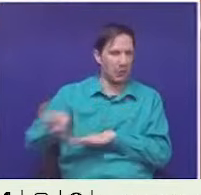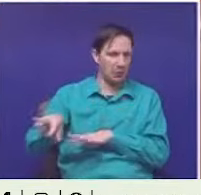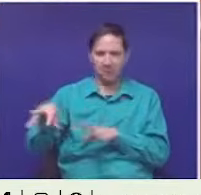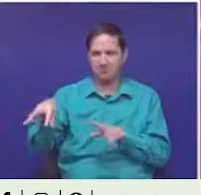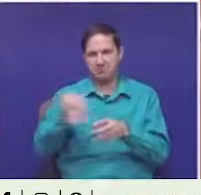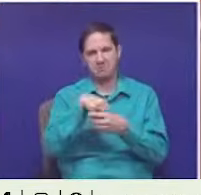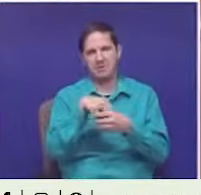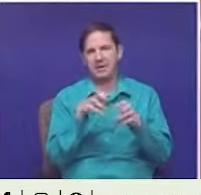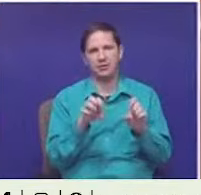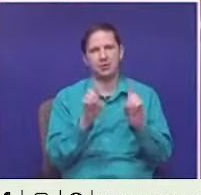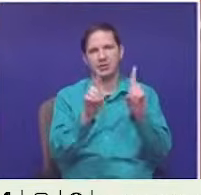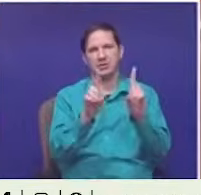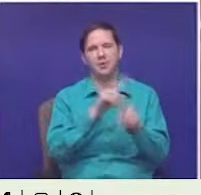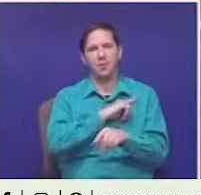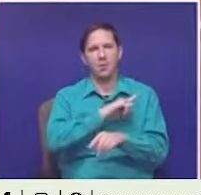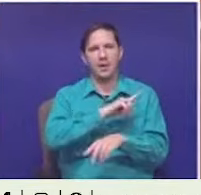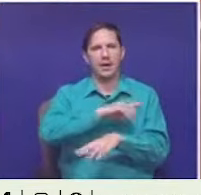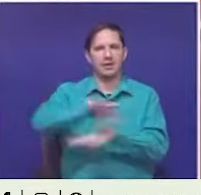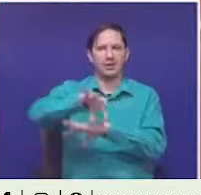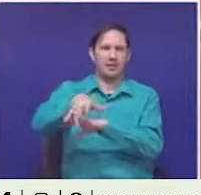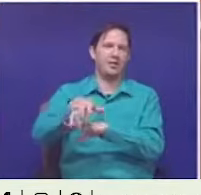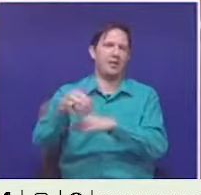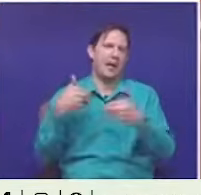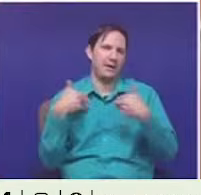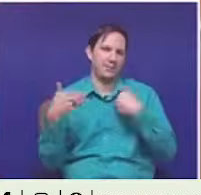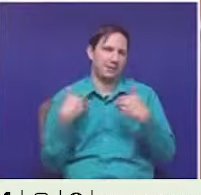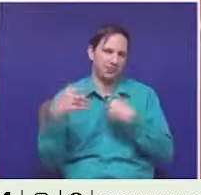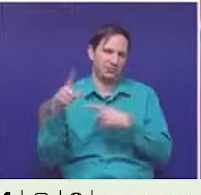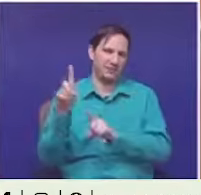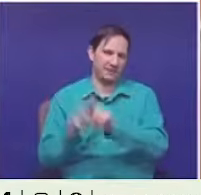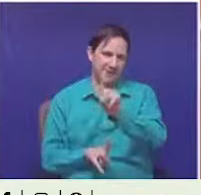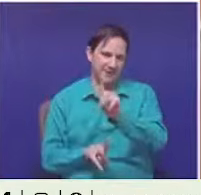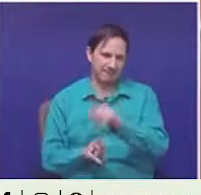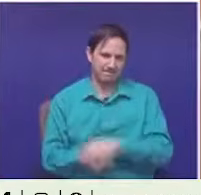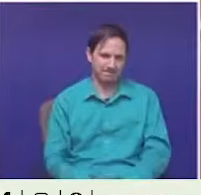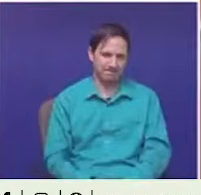education because of provincial administrative failures? Thank you.